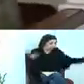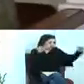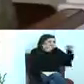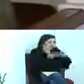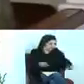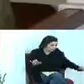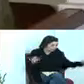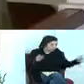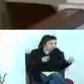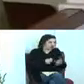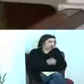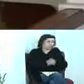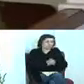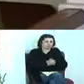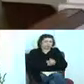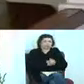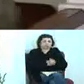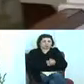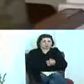again.